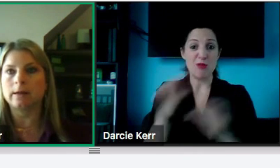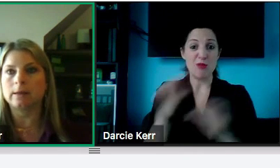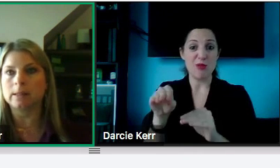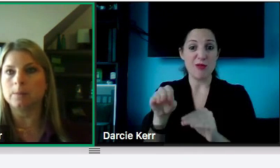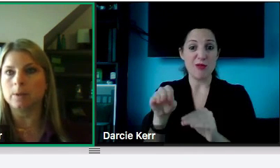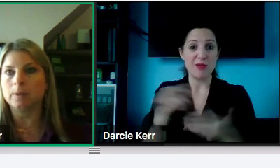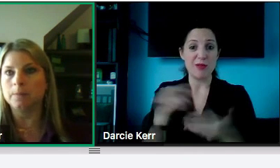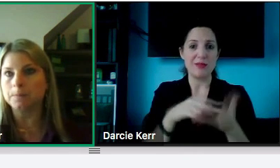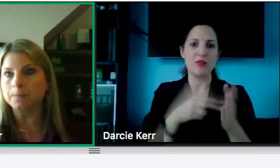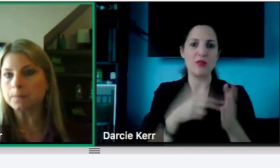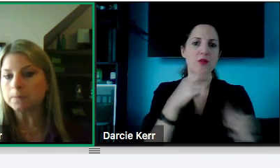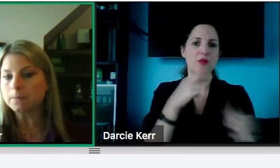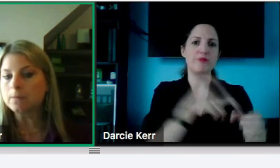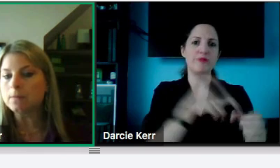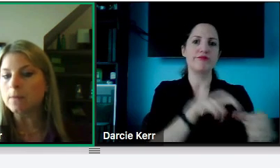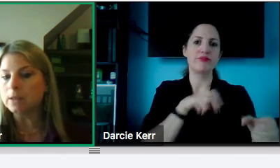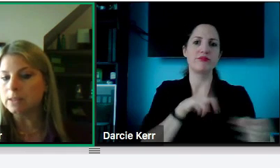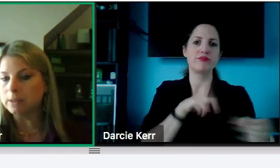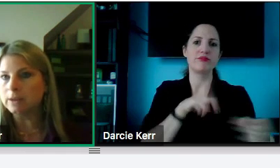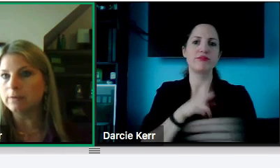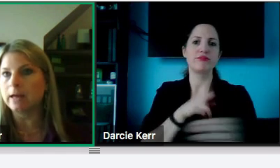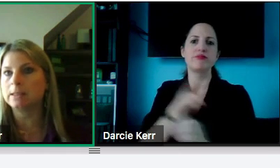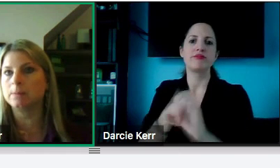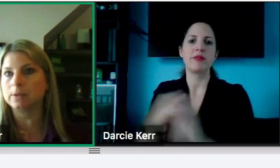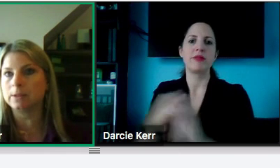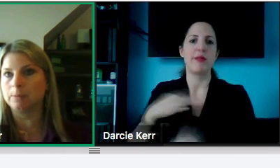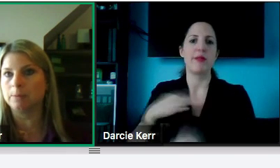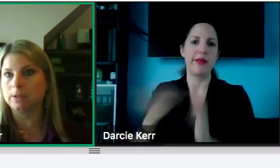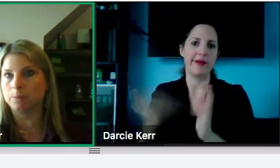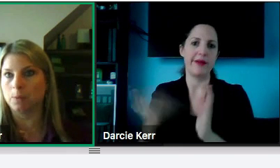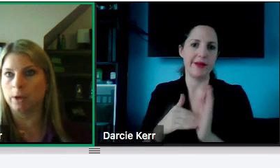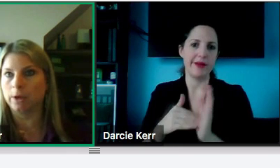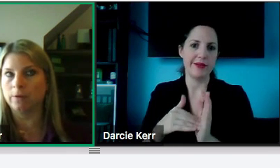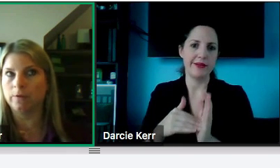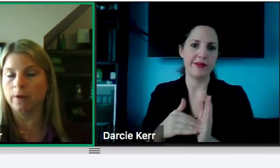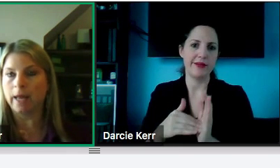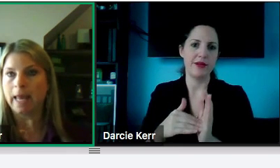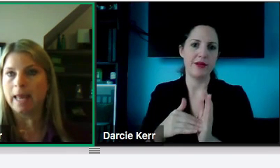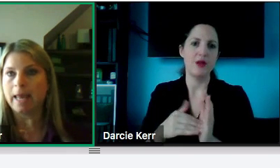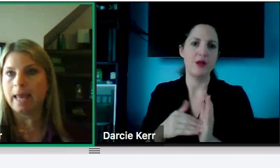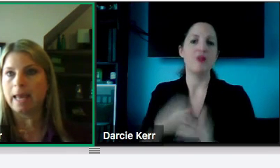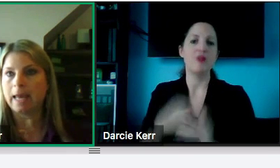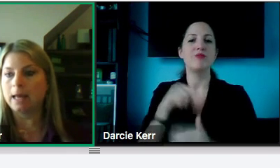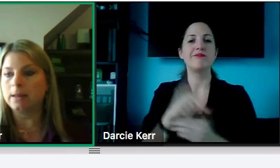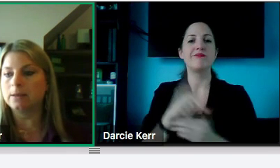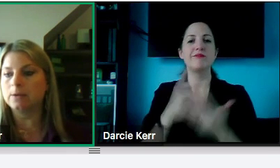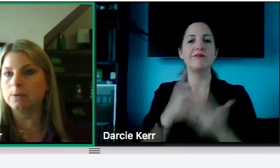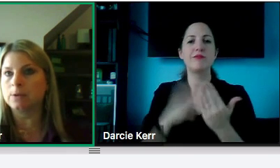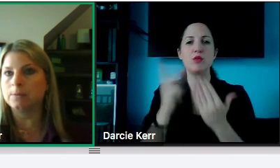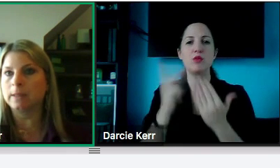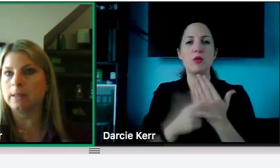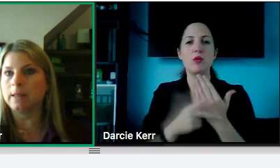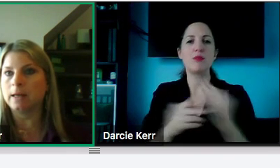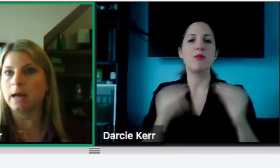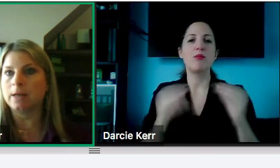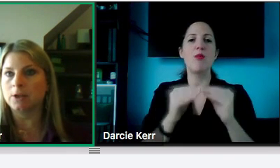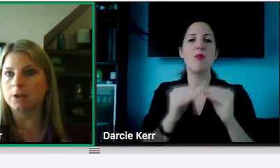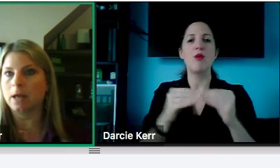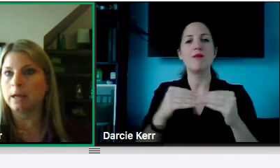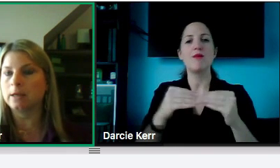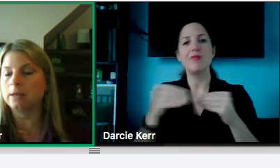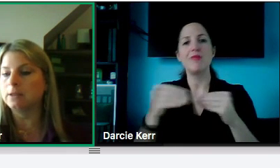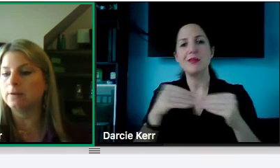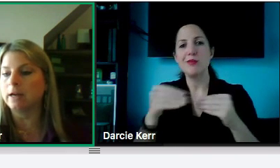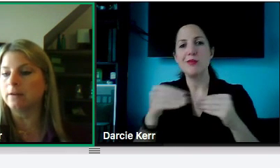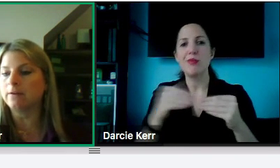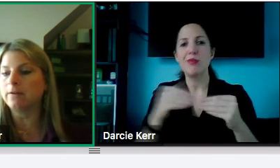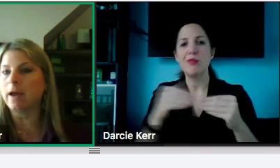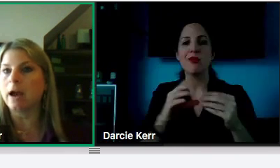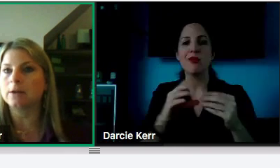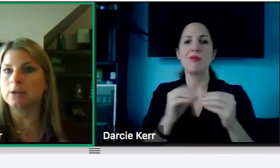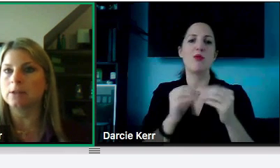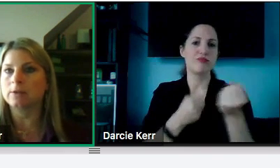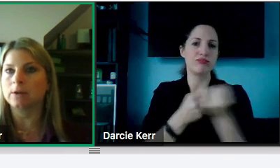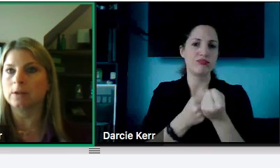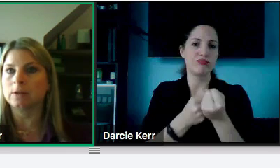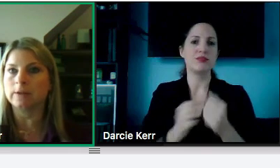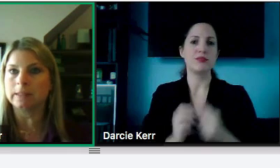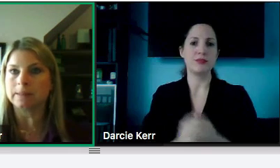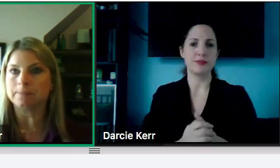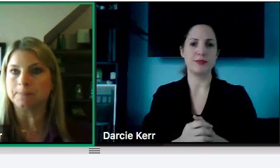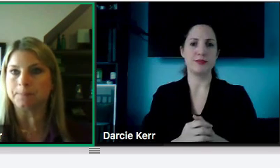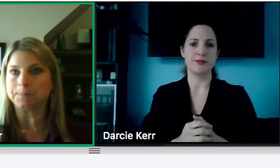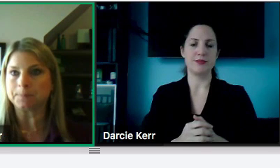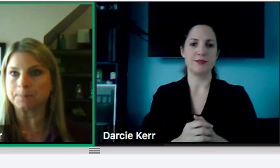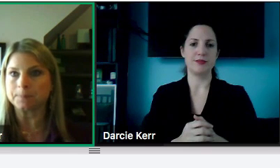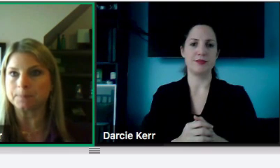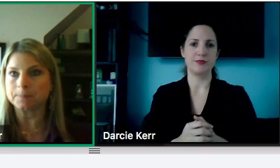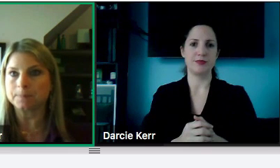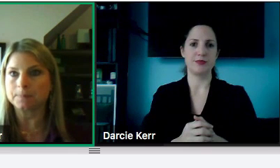super flexible, super supportive. And those are really the underlying defining factors